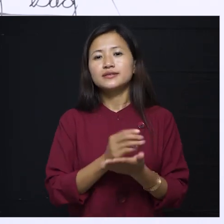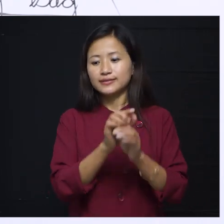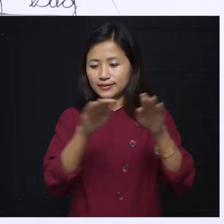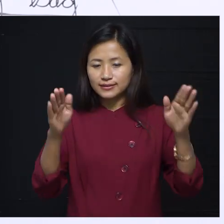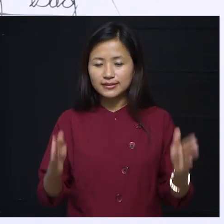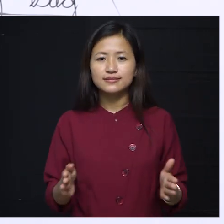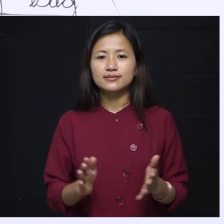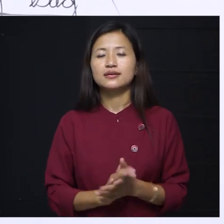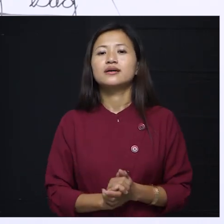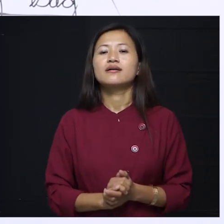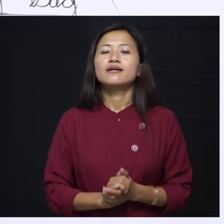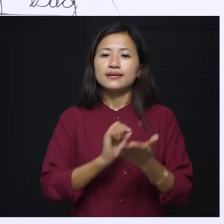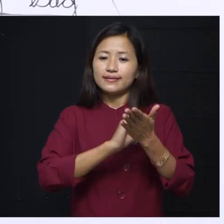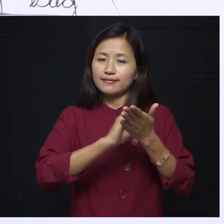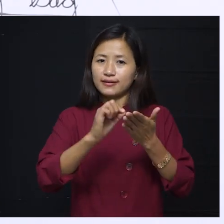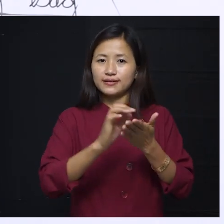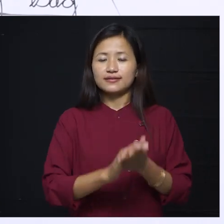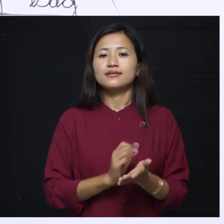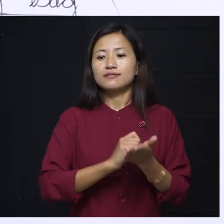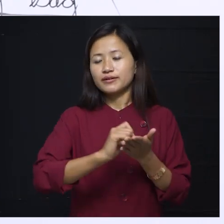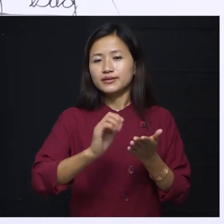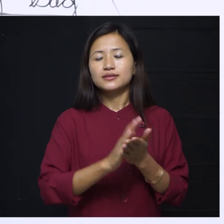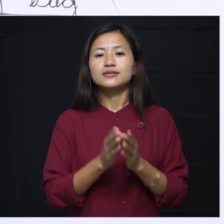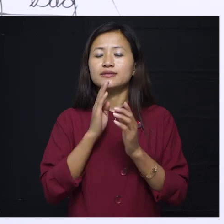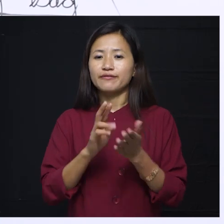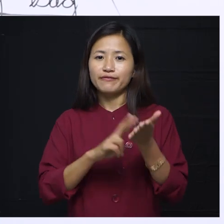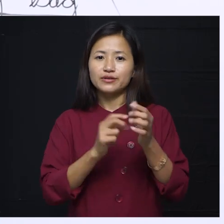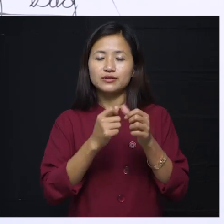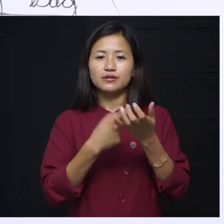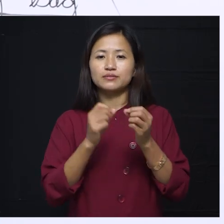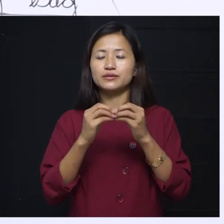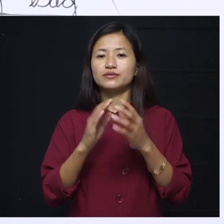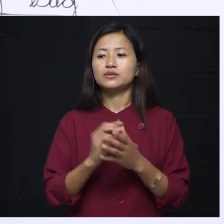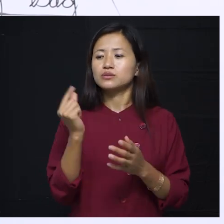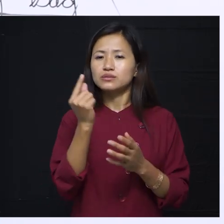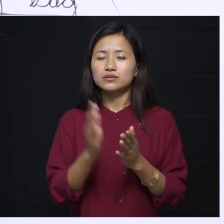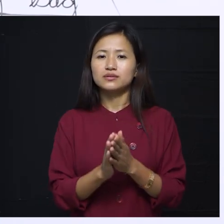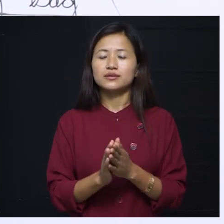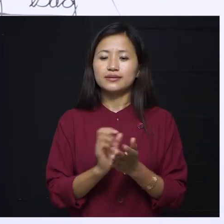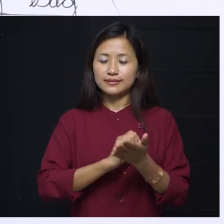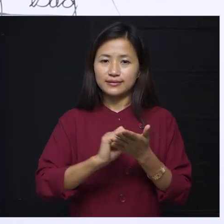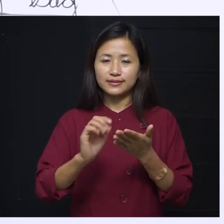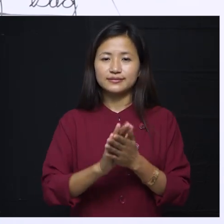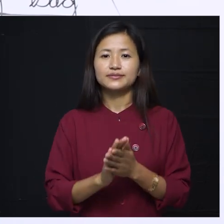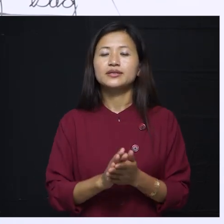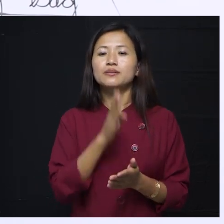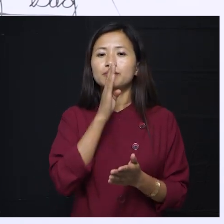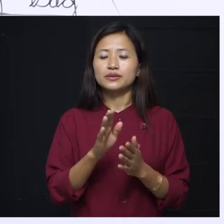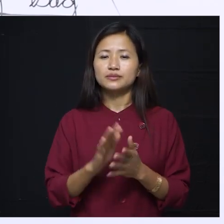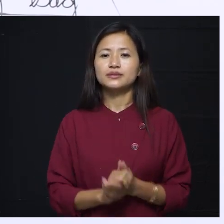So writing, that is the verb there, no doubt. But if you use it together, writing desk, then it becomes